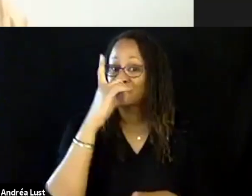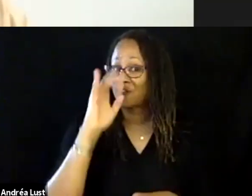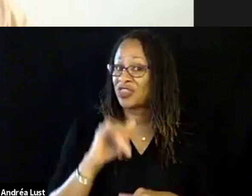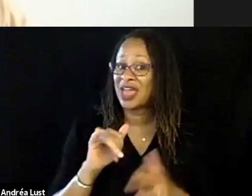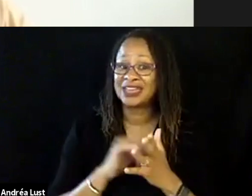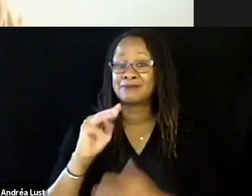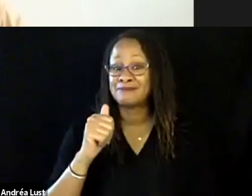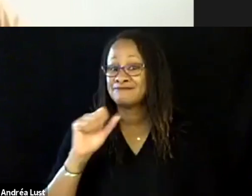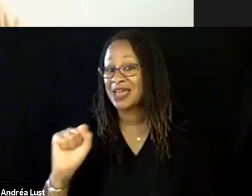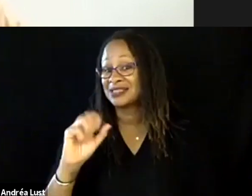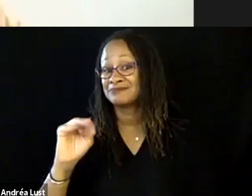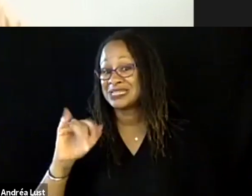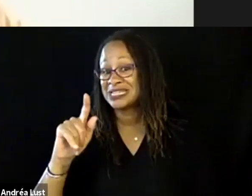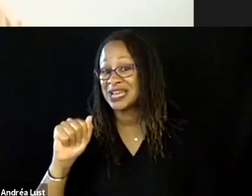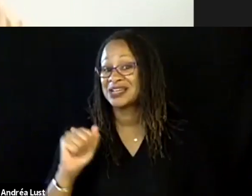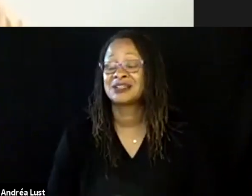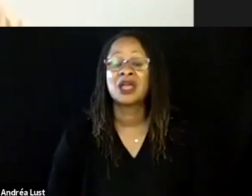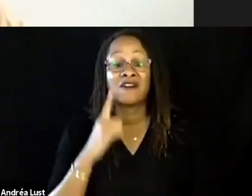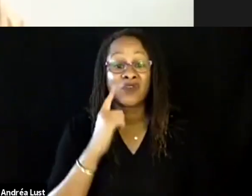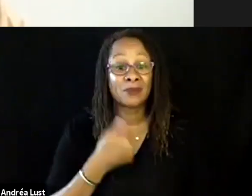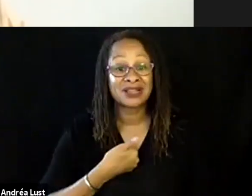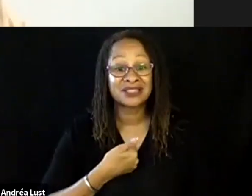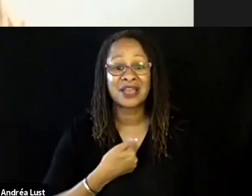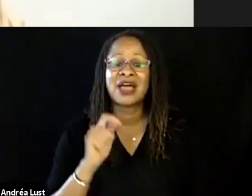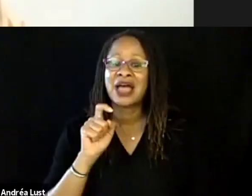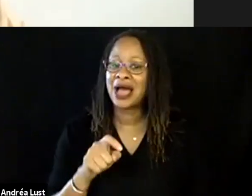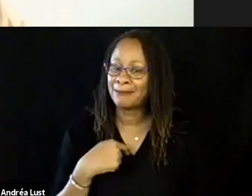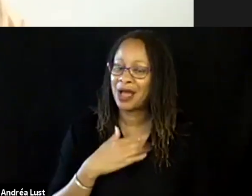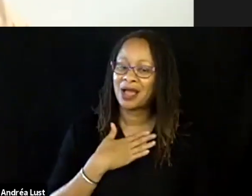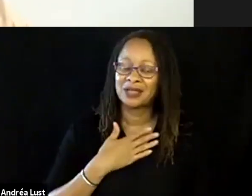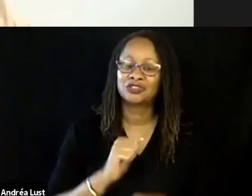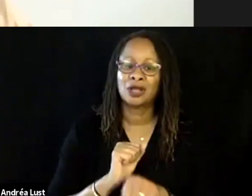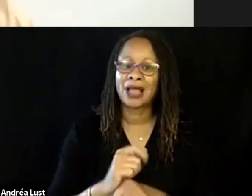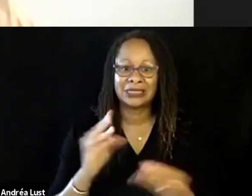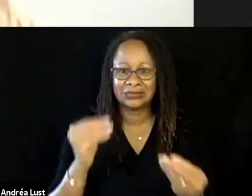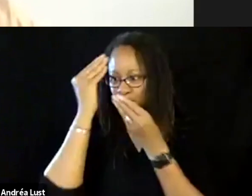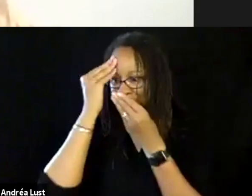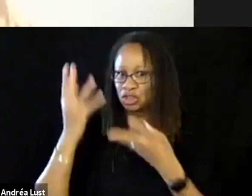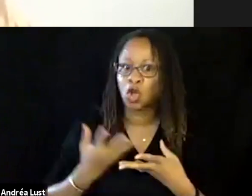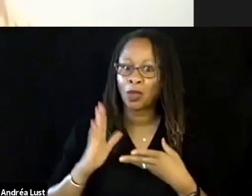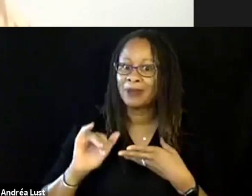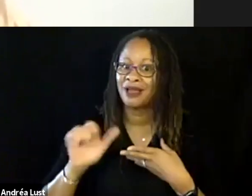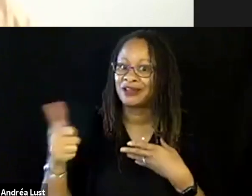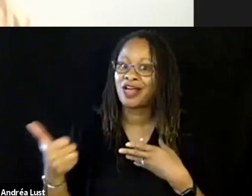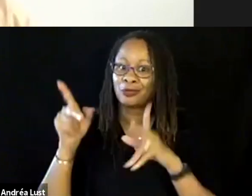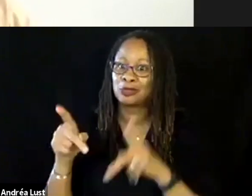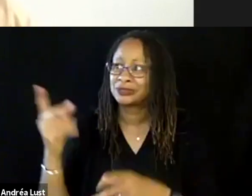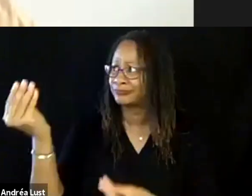media. So for me, I had to literally be told by another person, did you